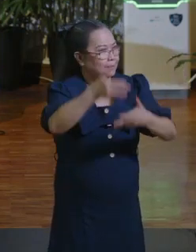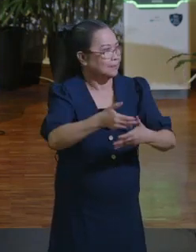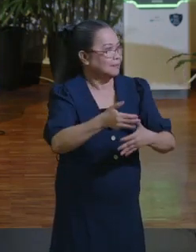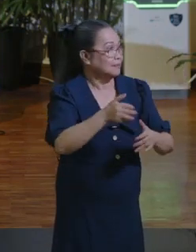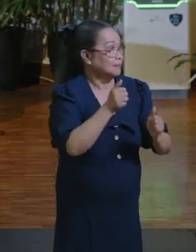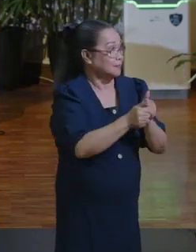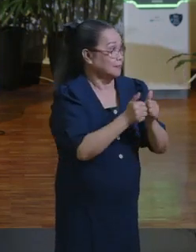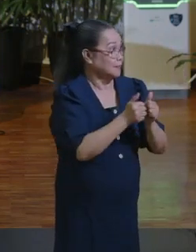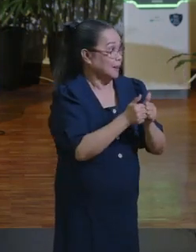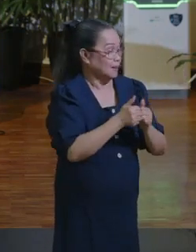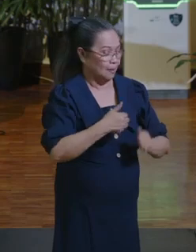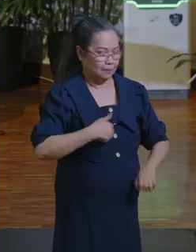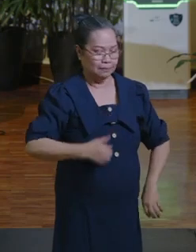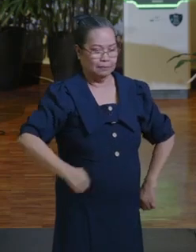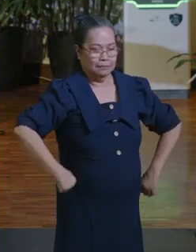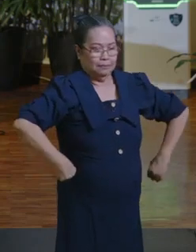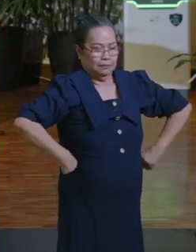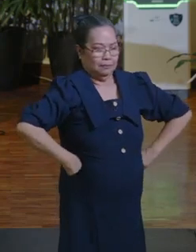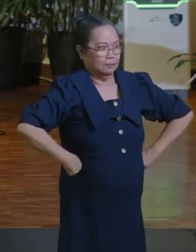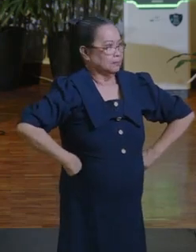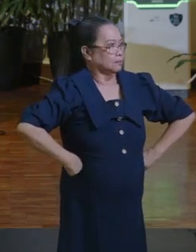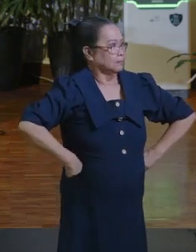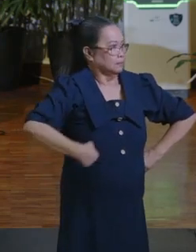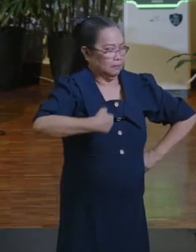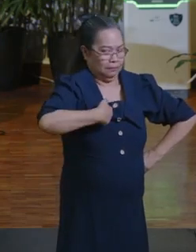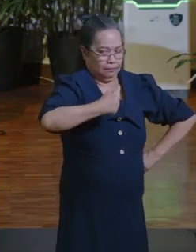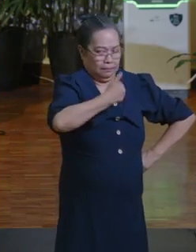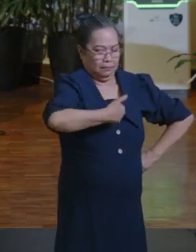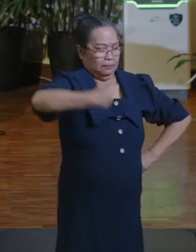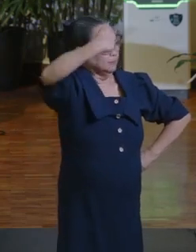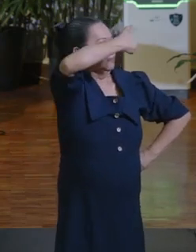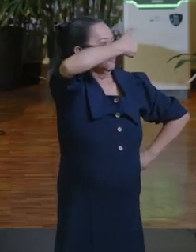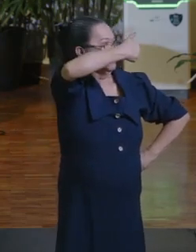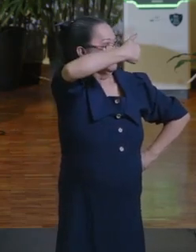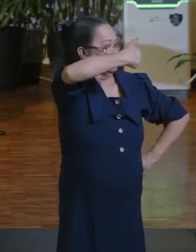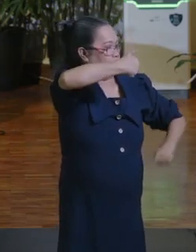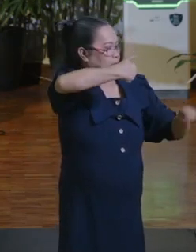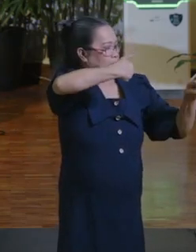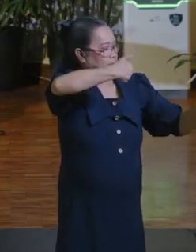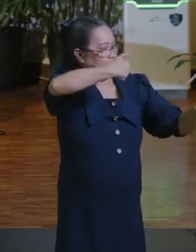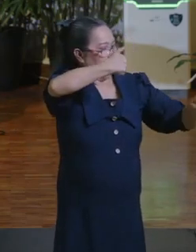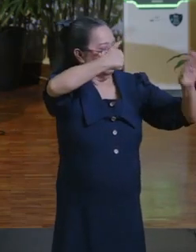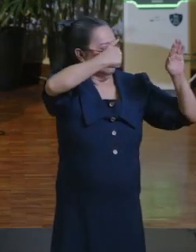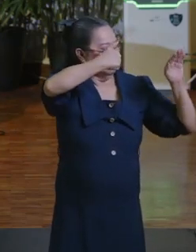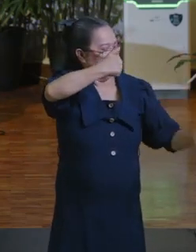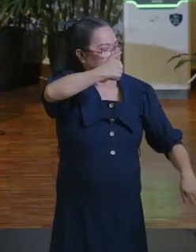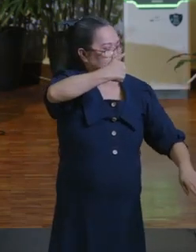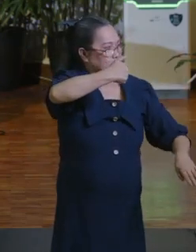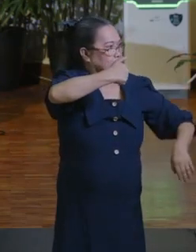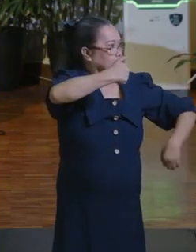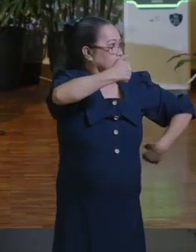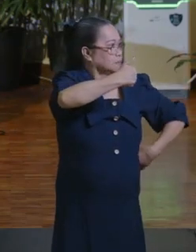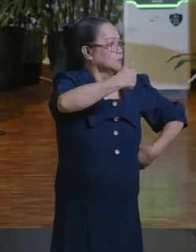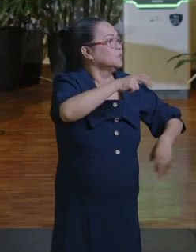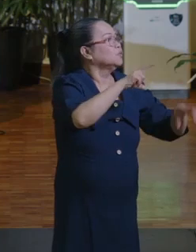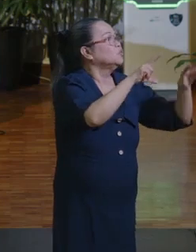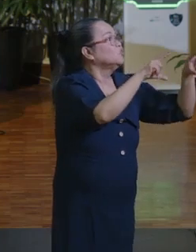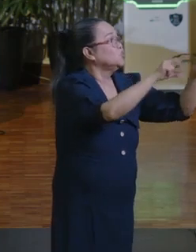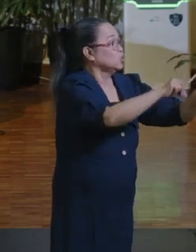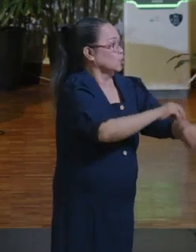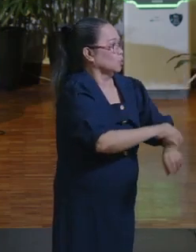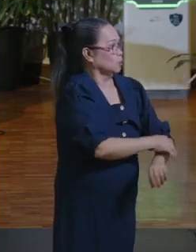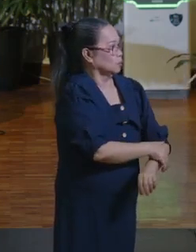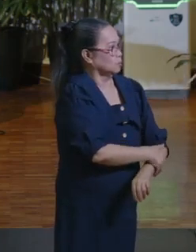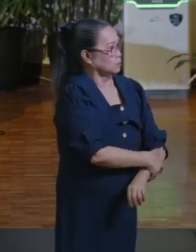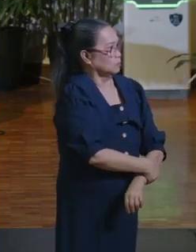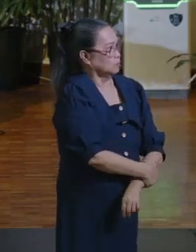Hindi ibig sabihin na head ako ng aking asawa, superior ako sa kanya, inferior siya. Hindi po. Dahil sa totoo lang,